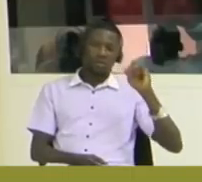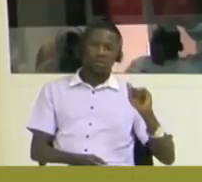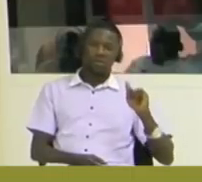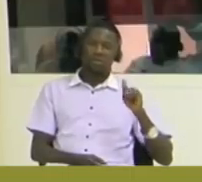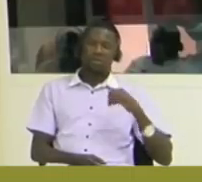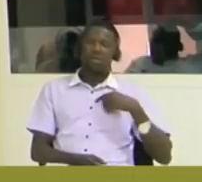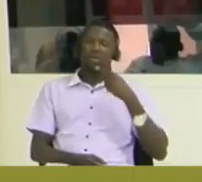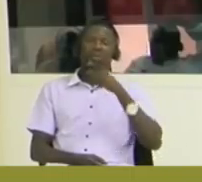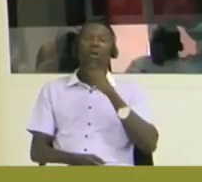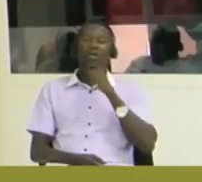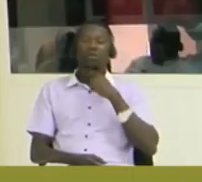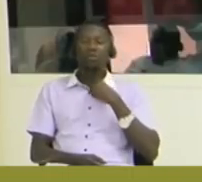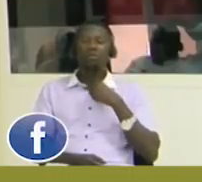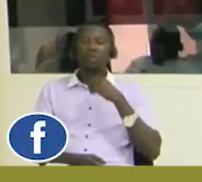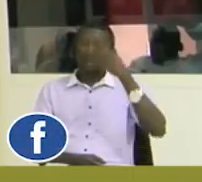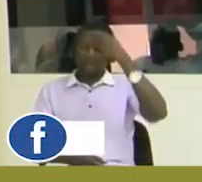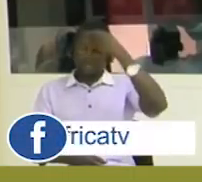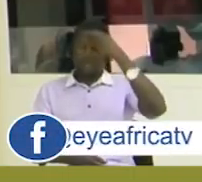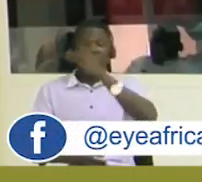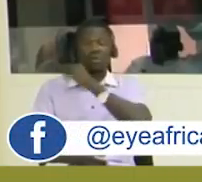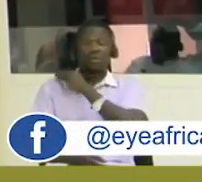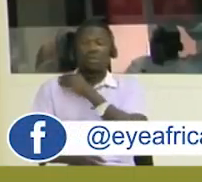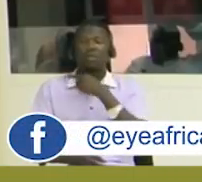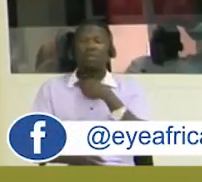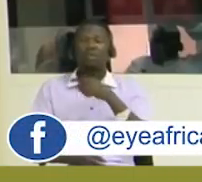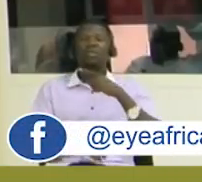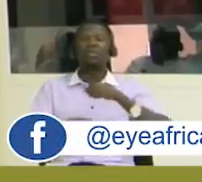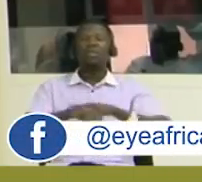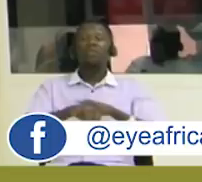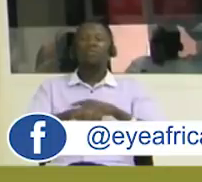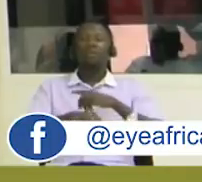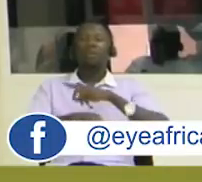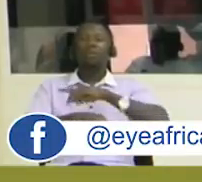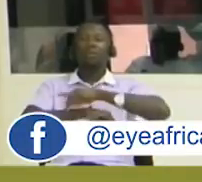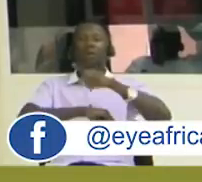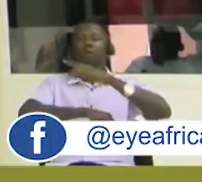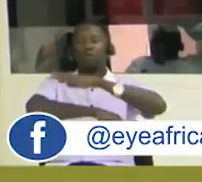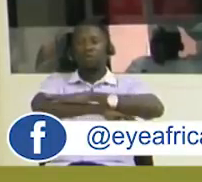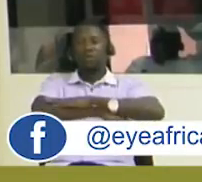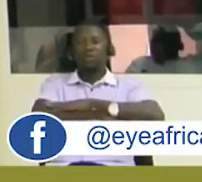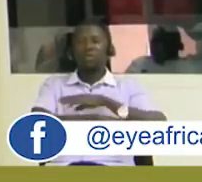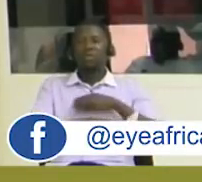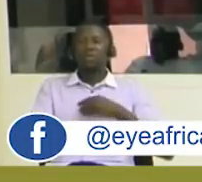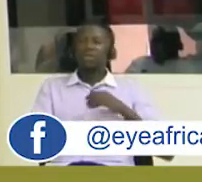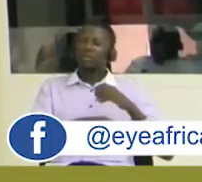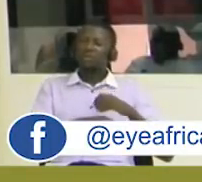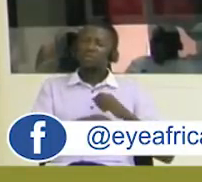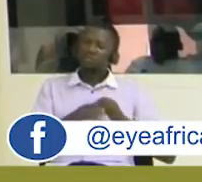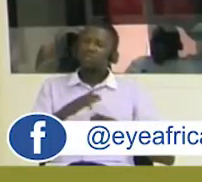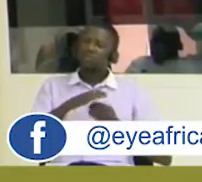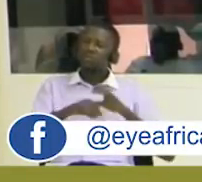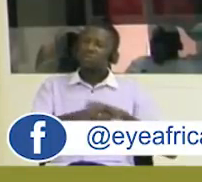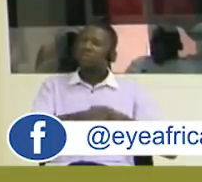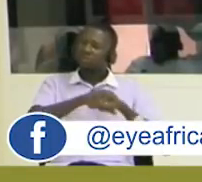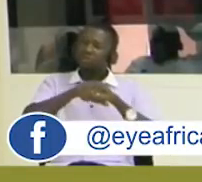school, and he had looked after me and my younger brother and my younger sisters during the